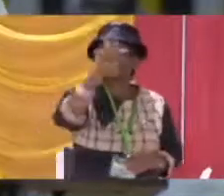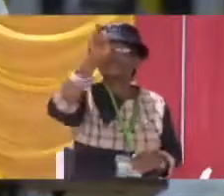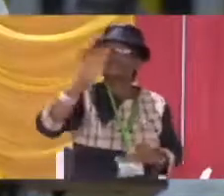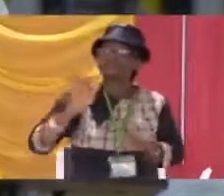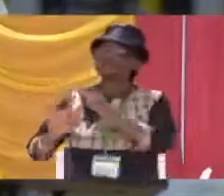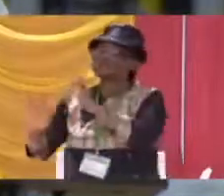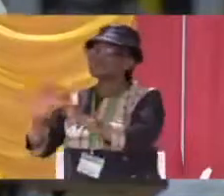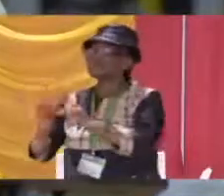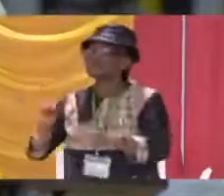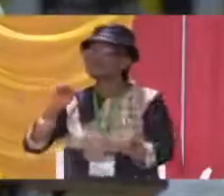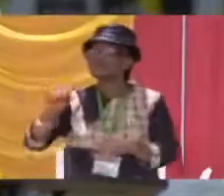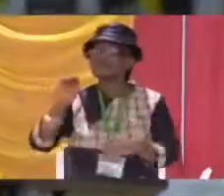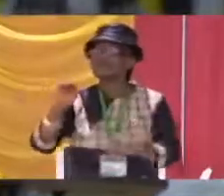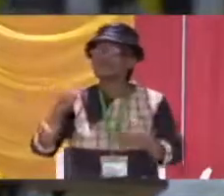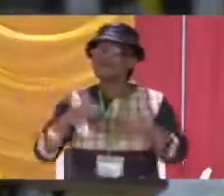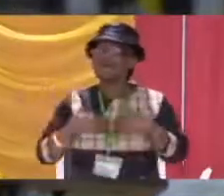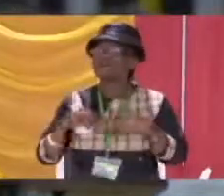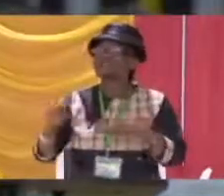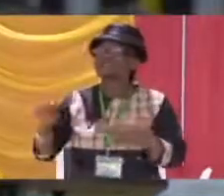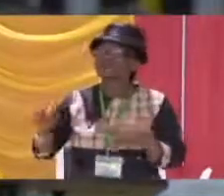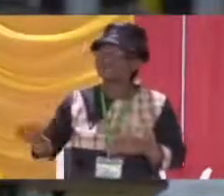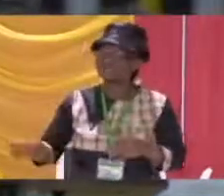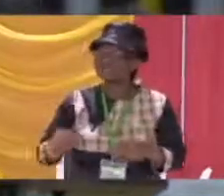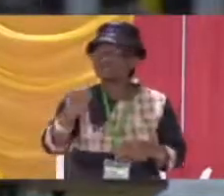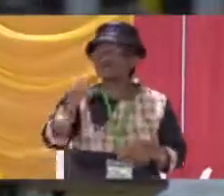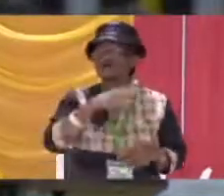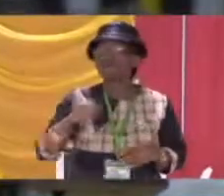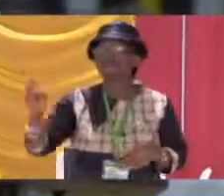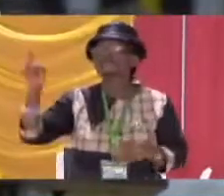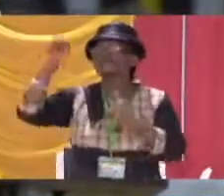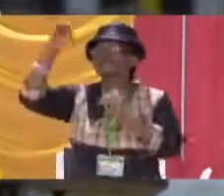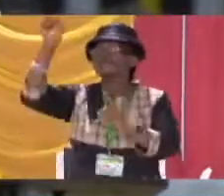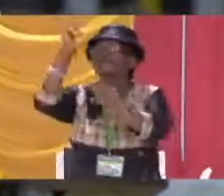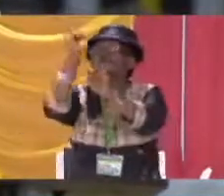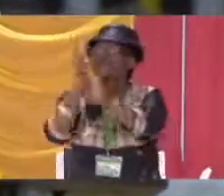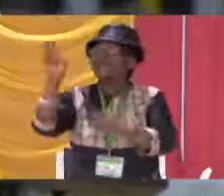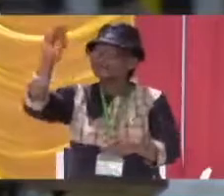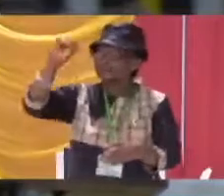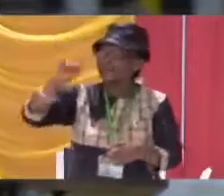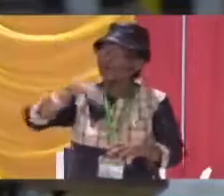Millions have traveled, and you kept them all safe.